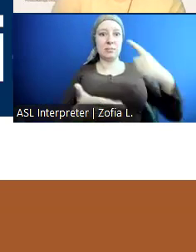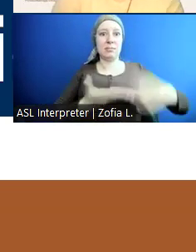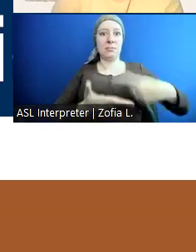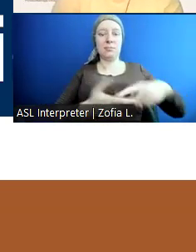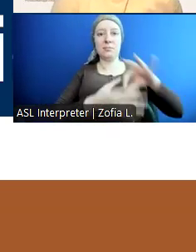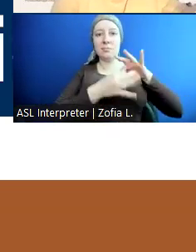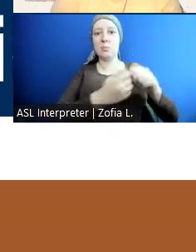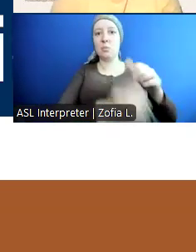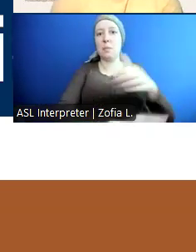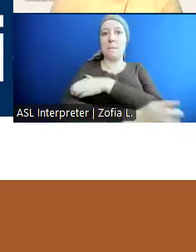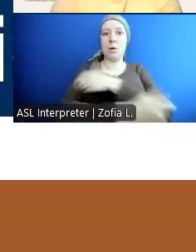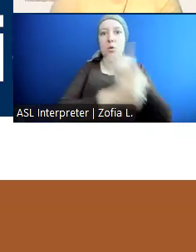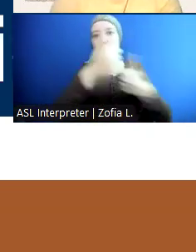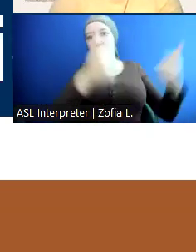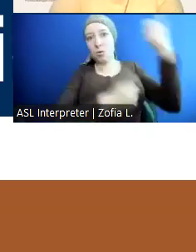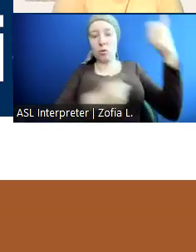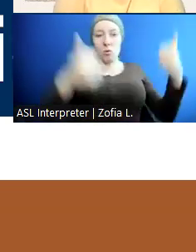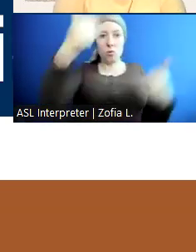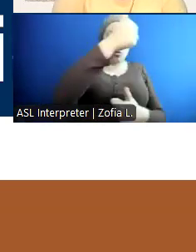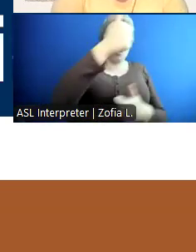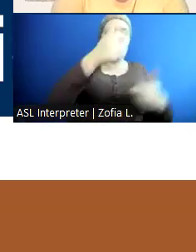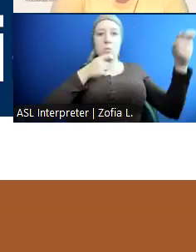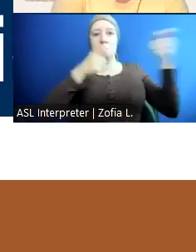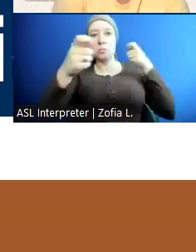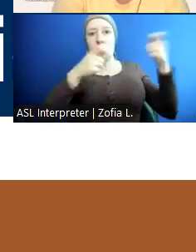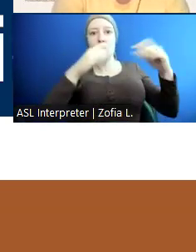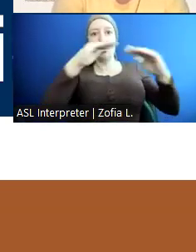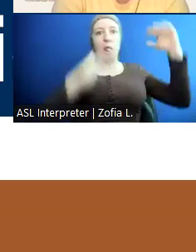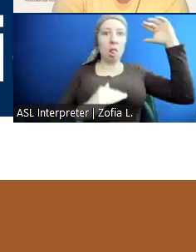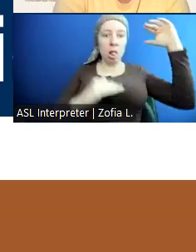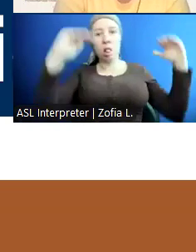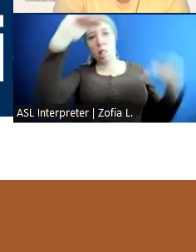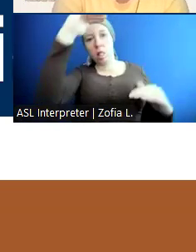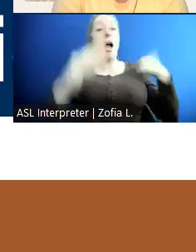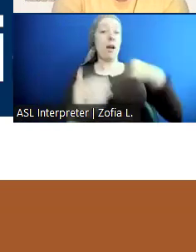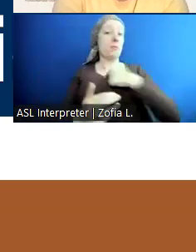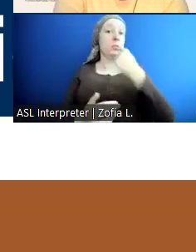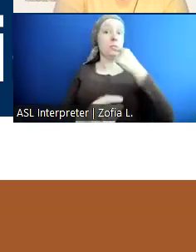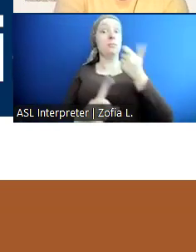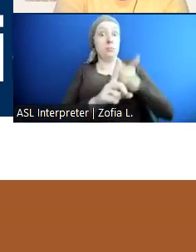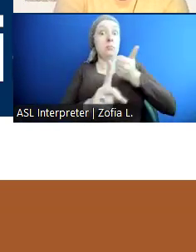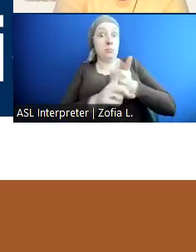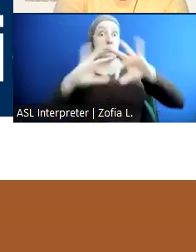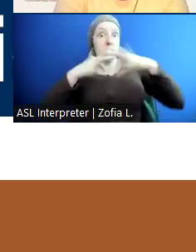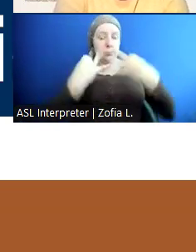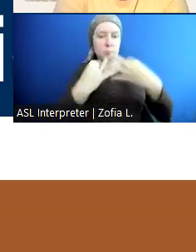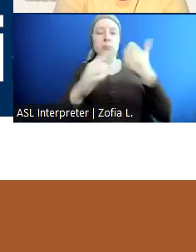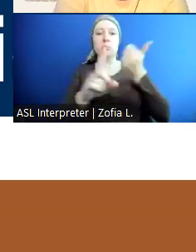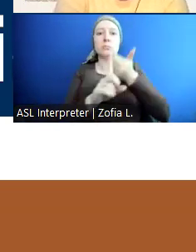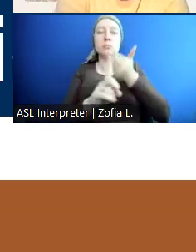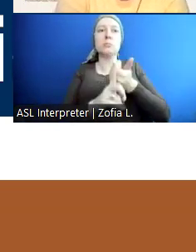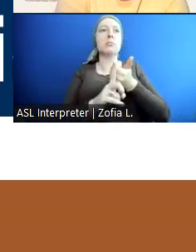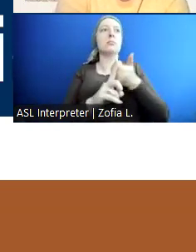to power and control and imbalance, right? And we're also talking about, it is family, it is, you know,